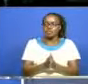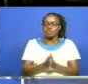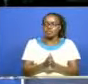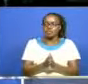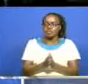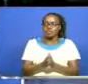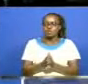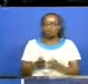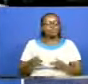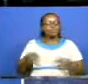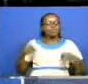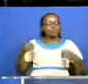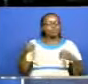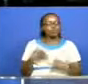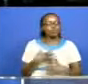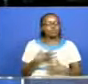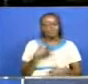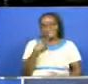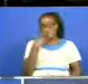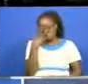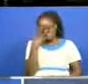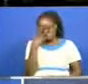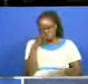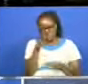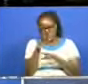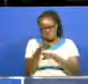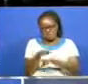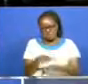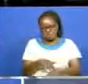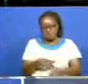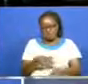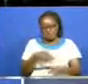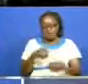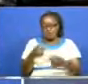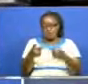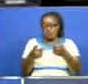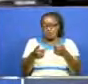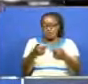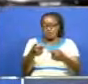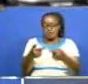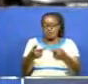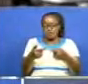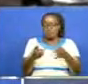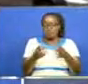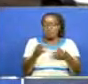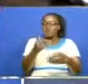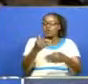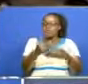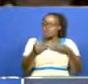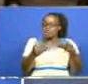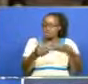baffled by the slow progress being made by Funan Construction,